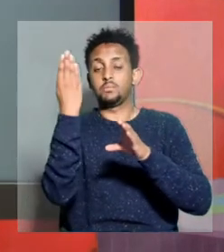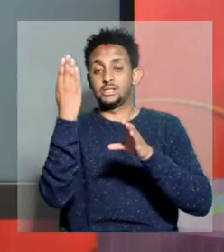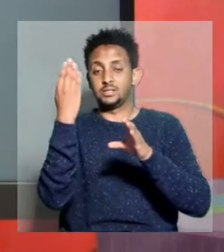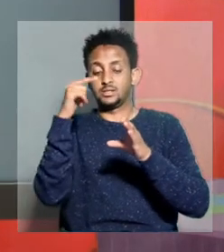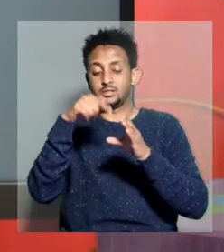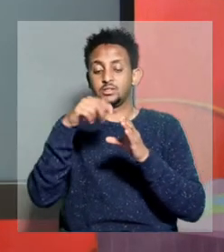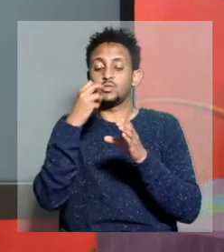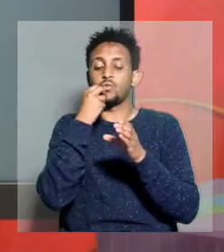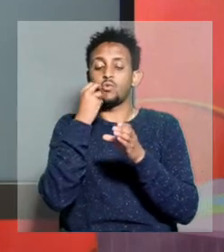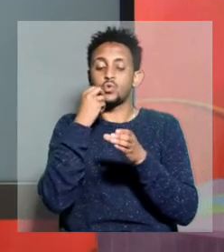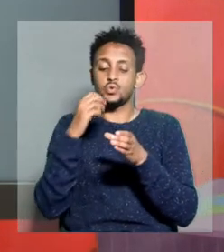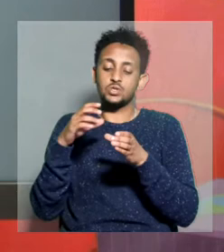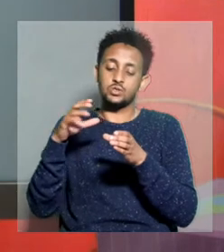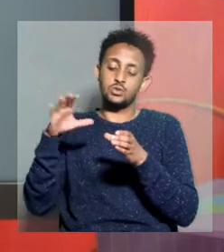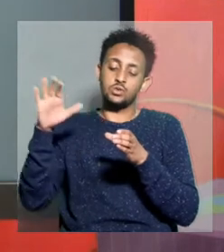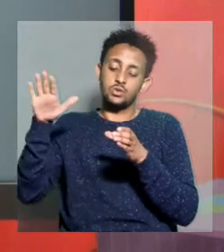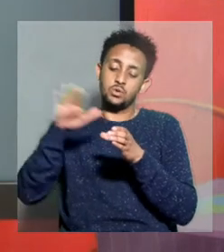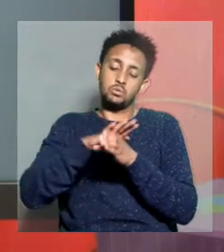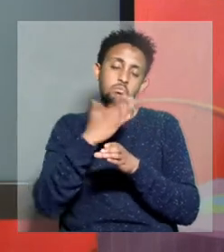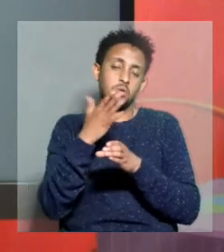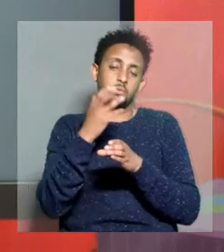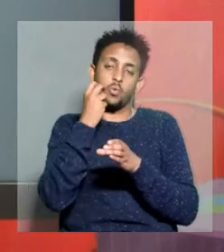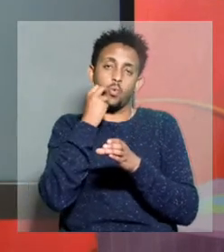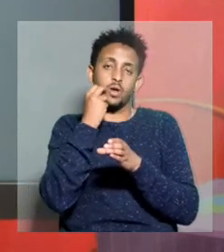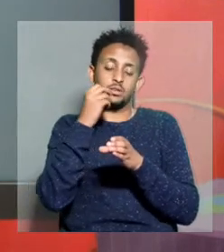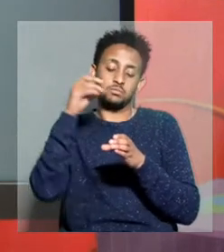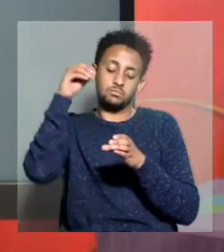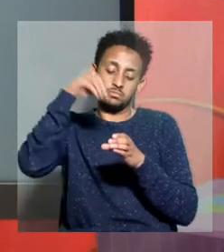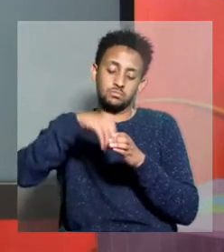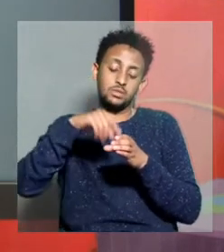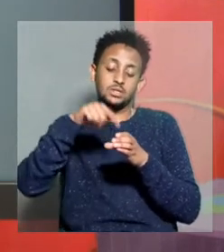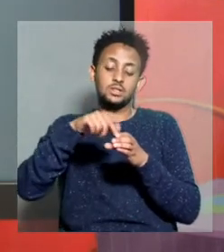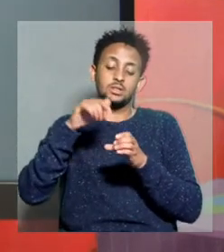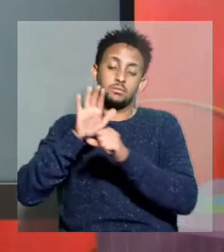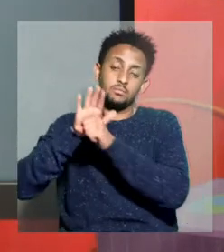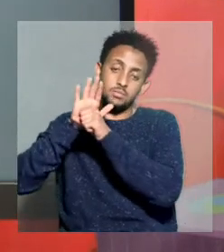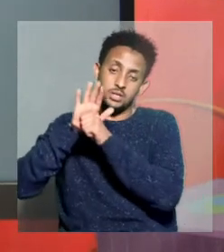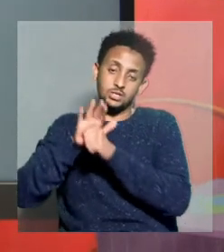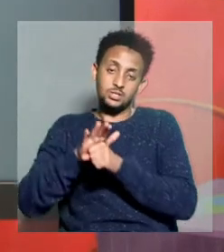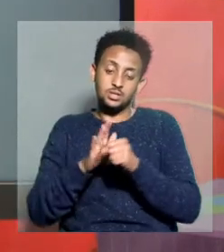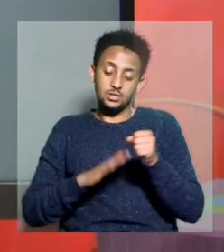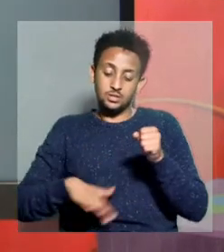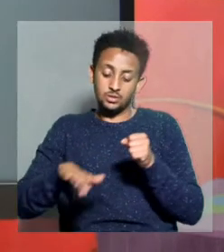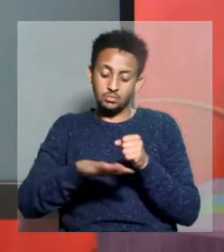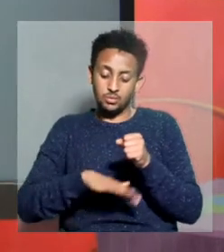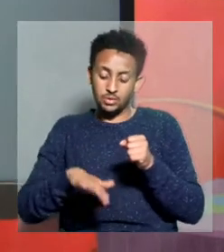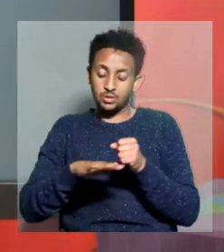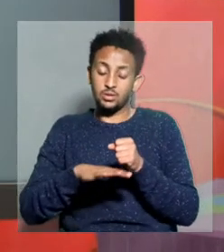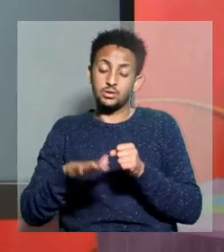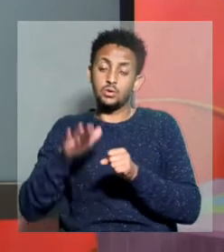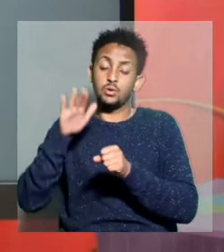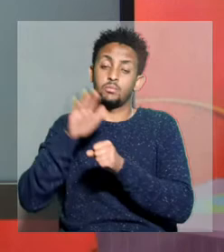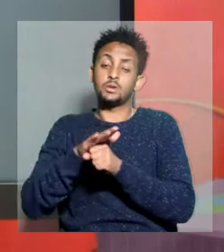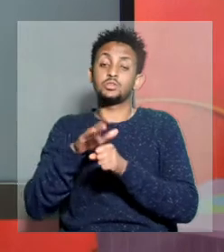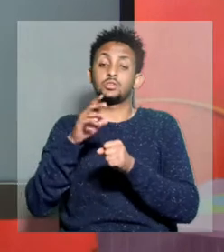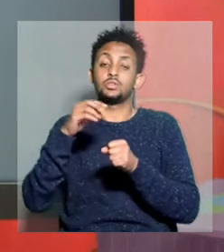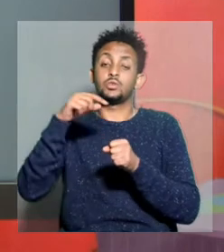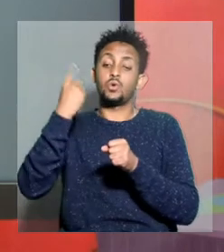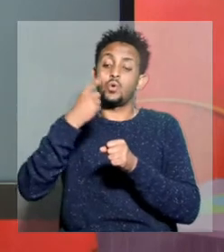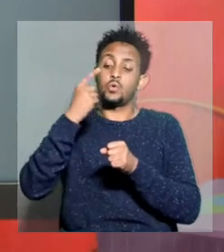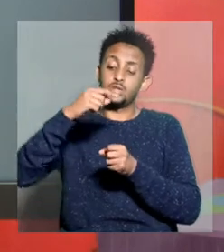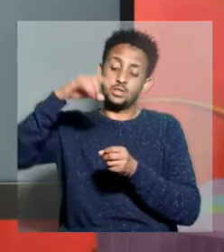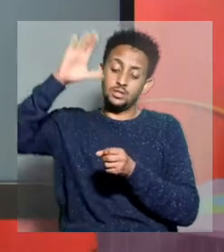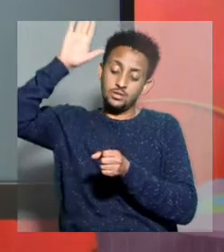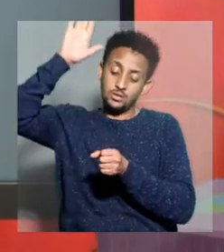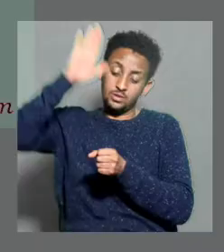fluid. Let's say that it might be water. So the pressure exerted at the base of the container due to only the weight